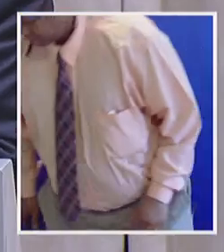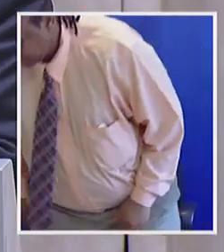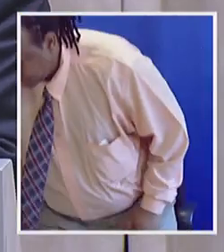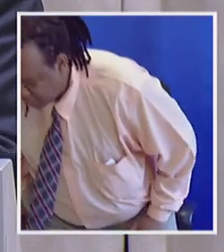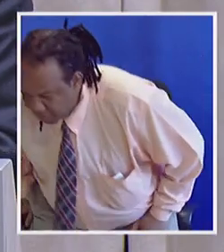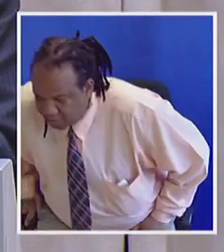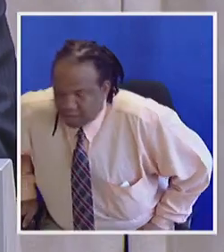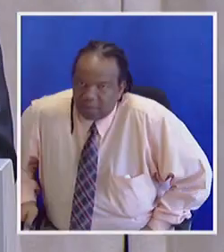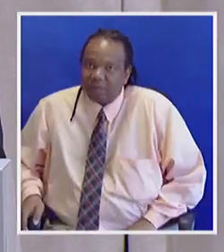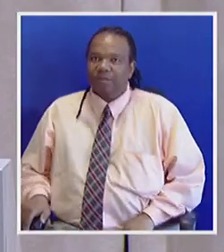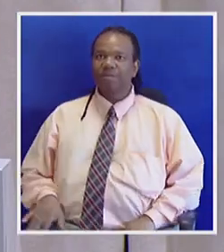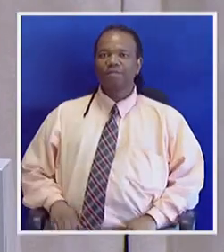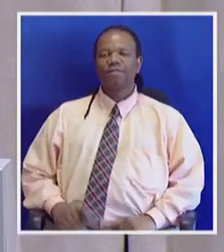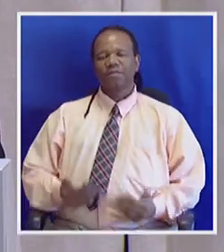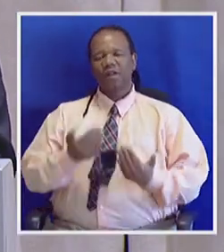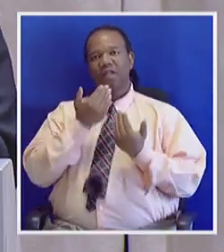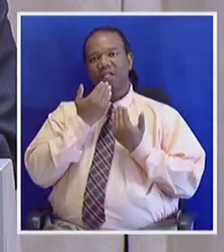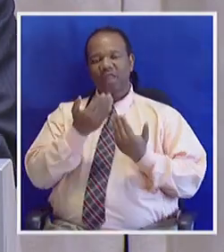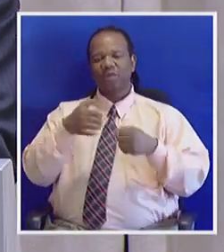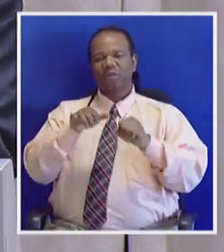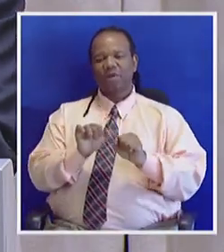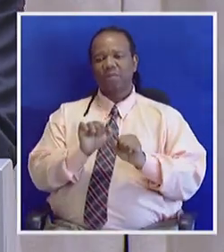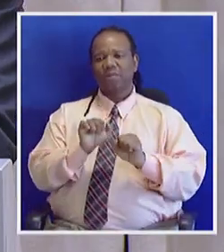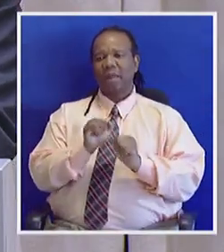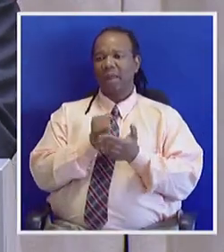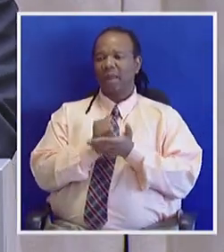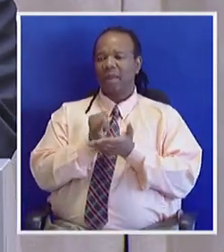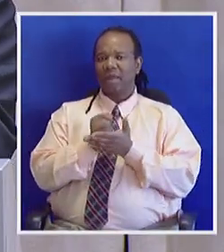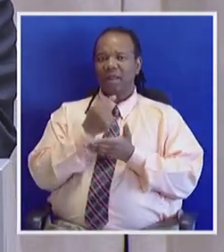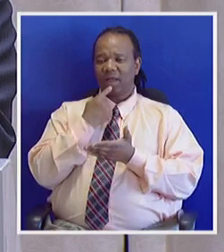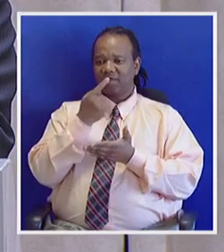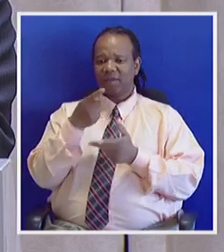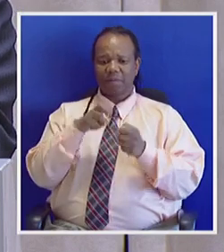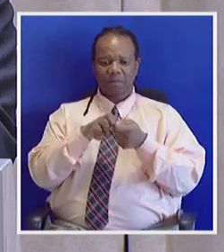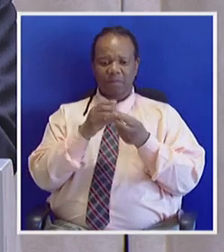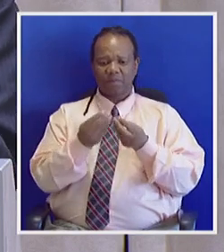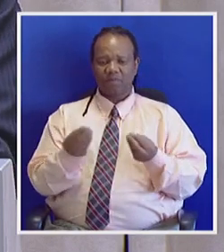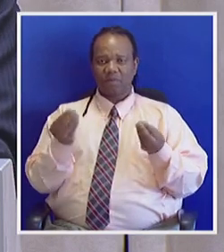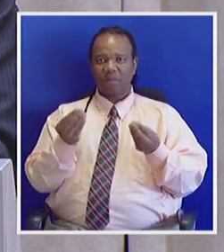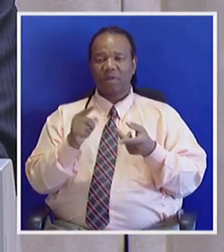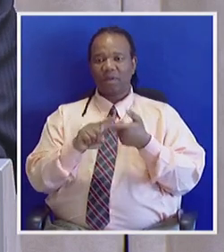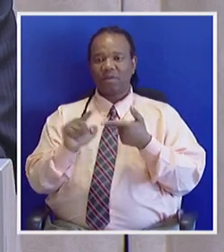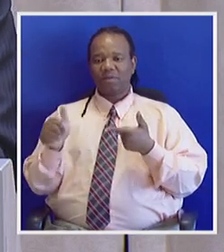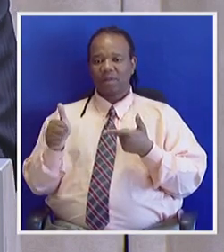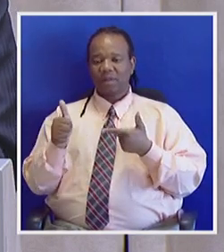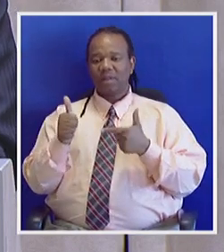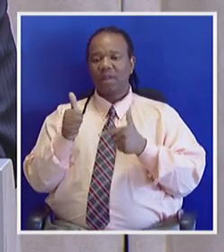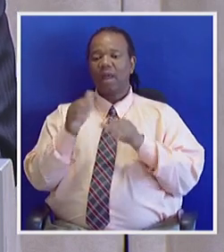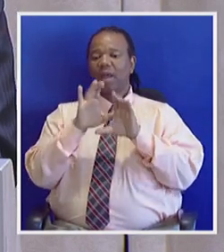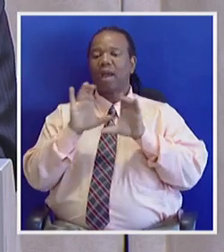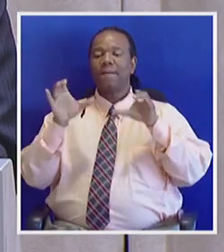did address this matter earlier and said that in the end, Cabinet deals with these matters.